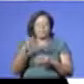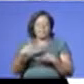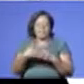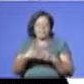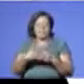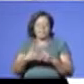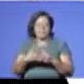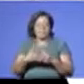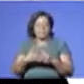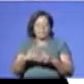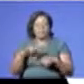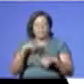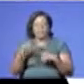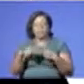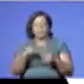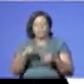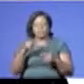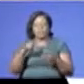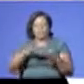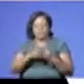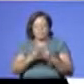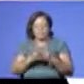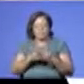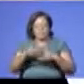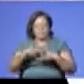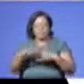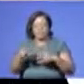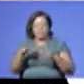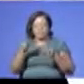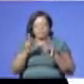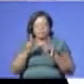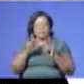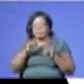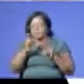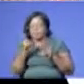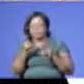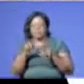you start terminating with notice,